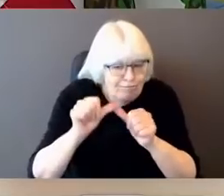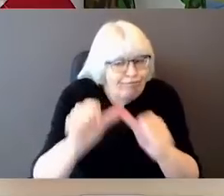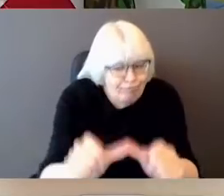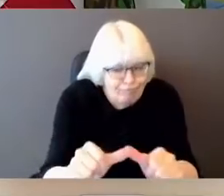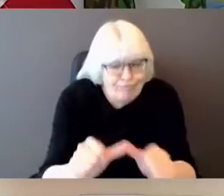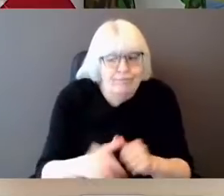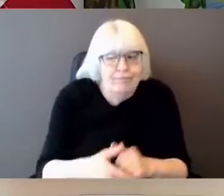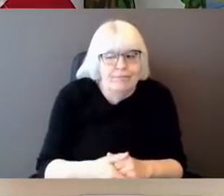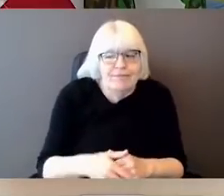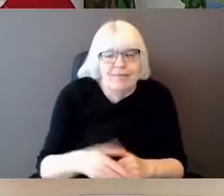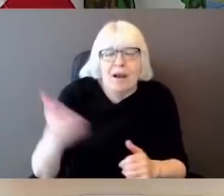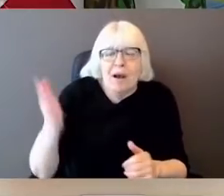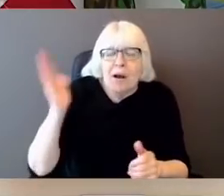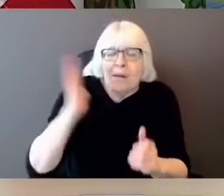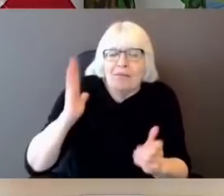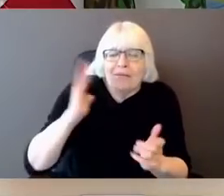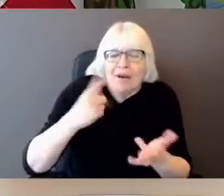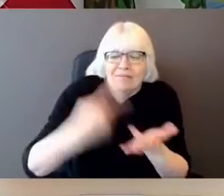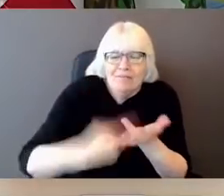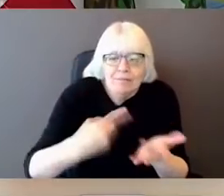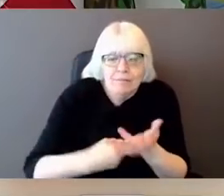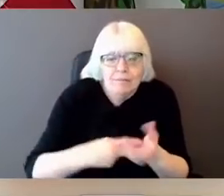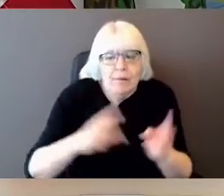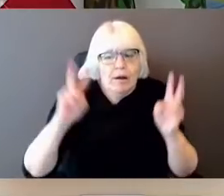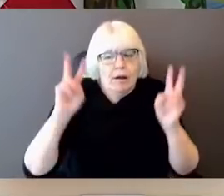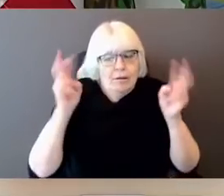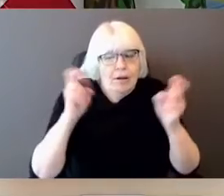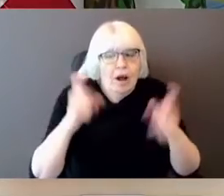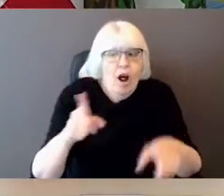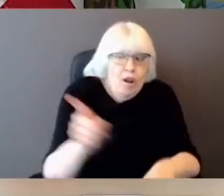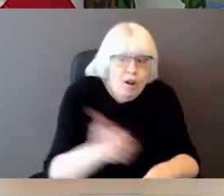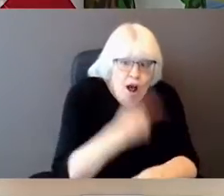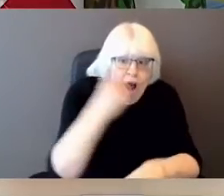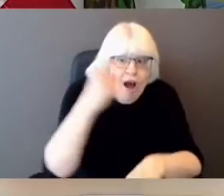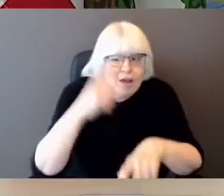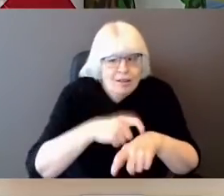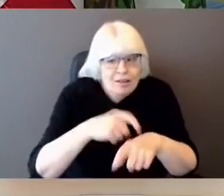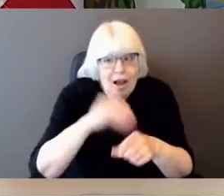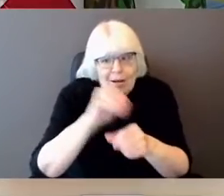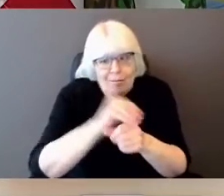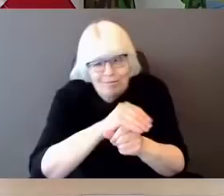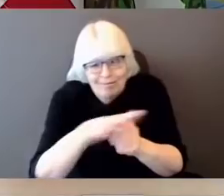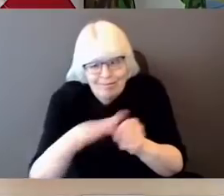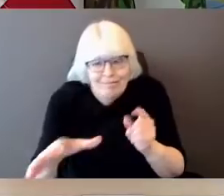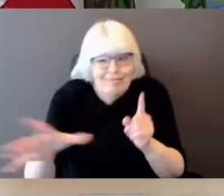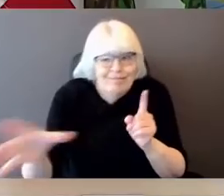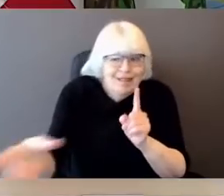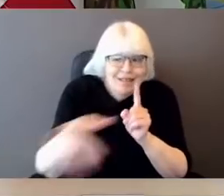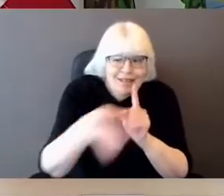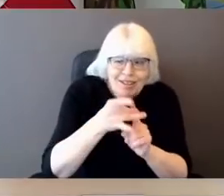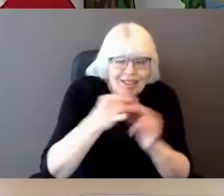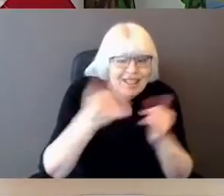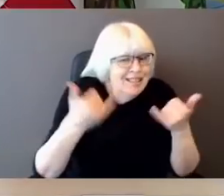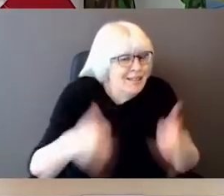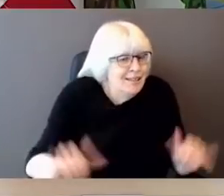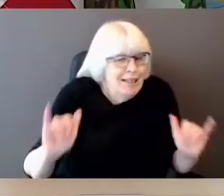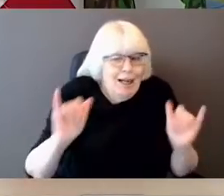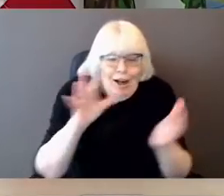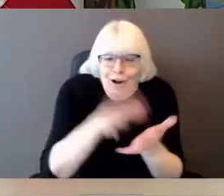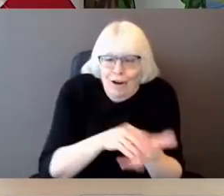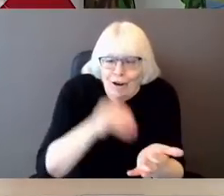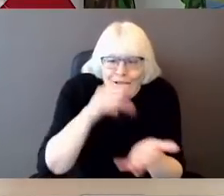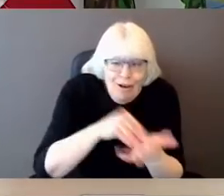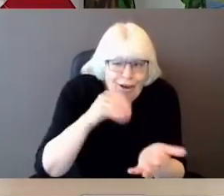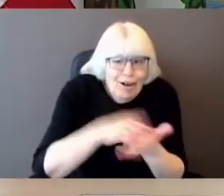COVID previously. While there's still much that is unknown about this condition, the emerging evidence suggests certainly